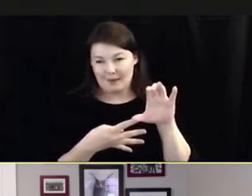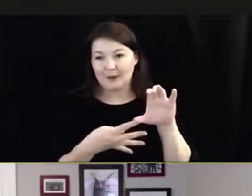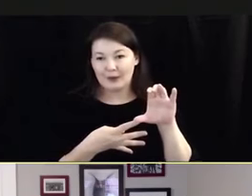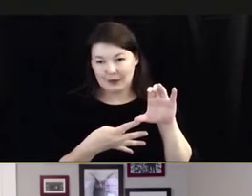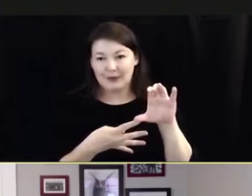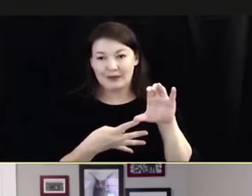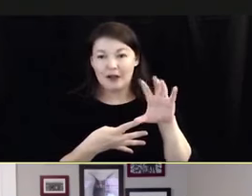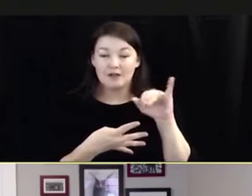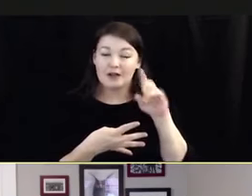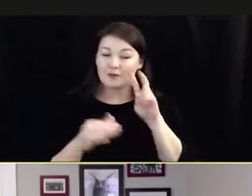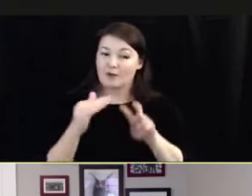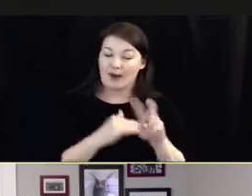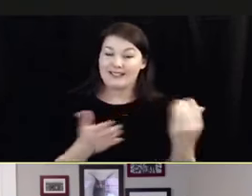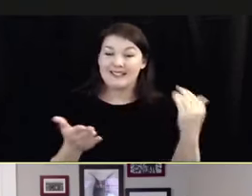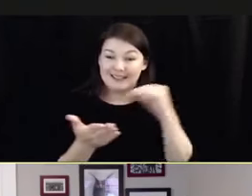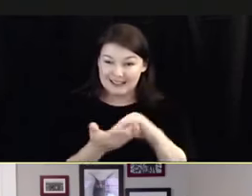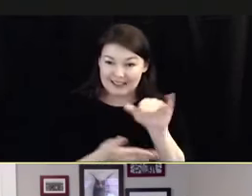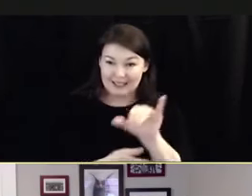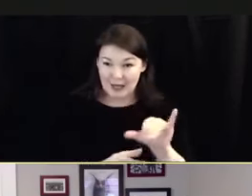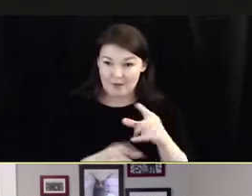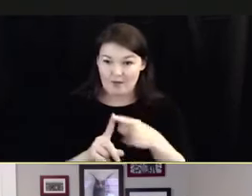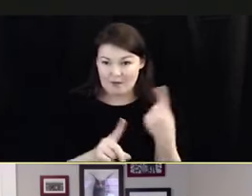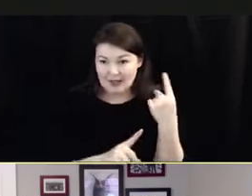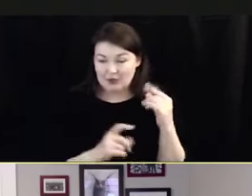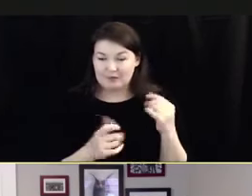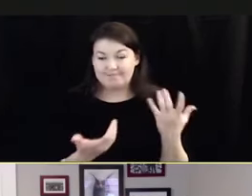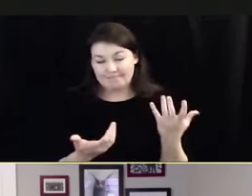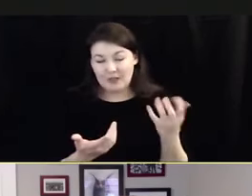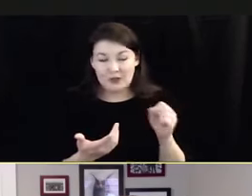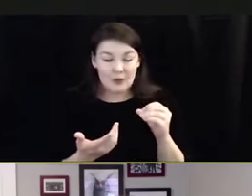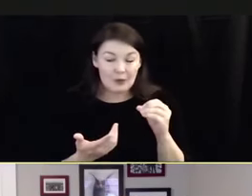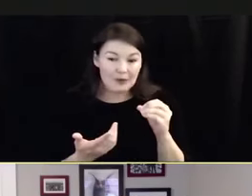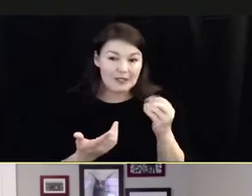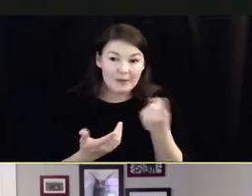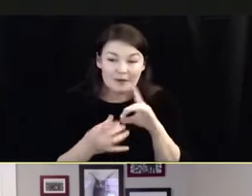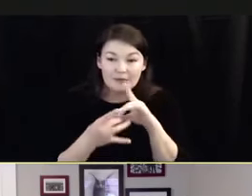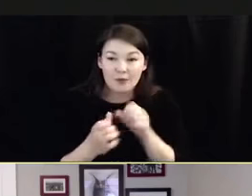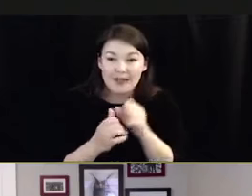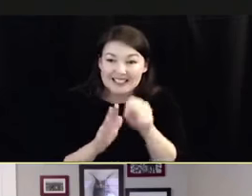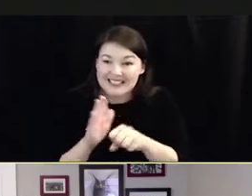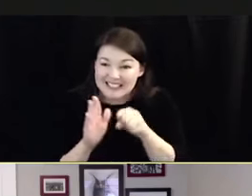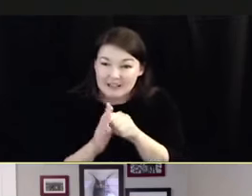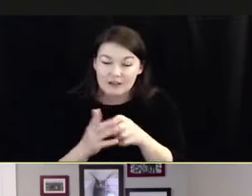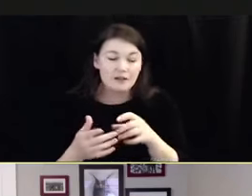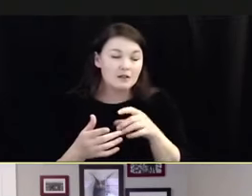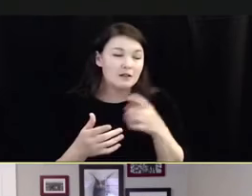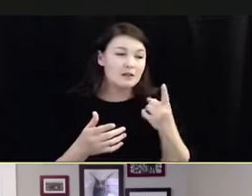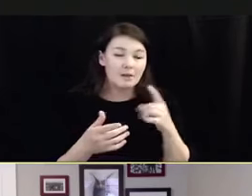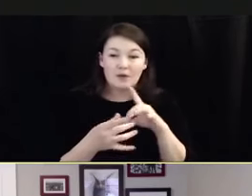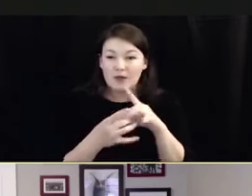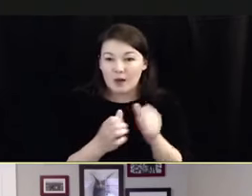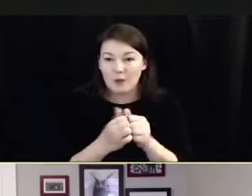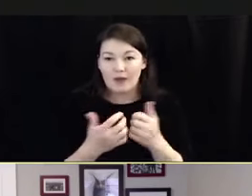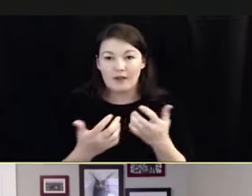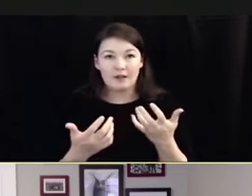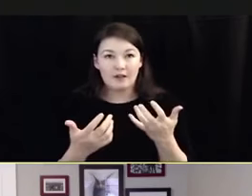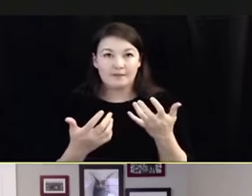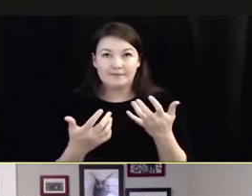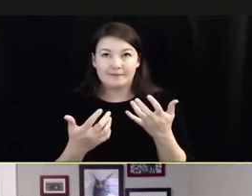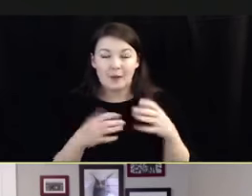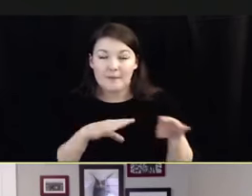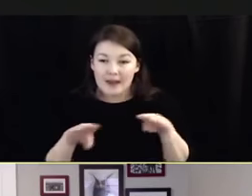So I think there is something with seasonality, human behavior. It's hard to know, is it temperature? Is it